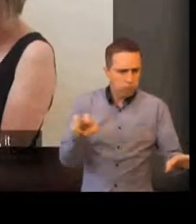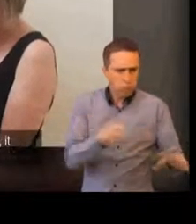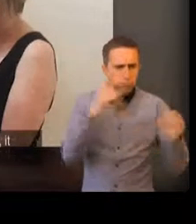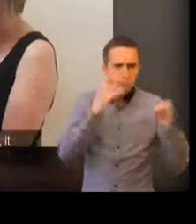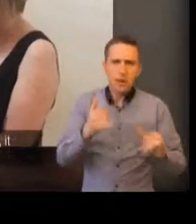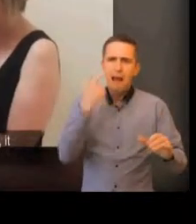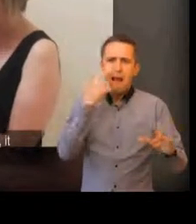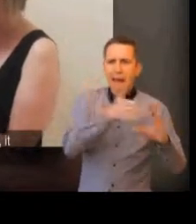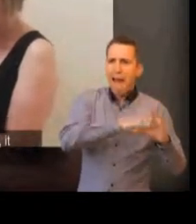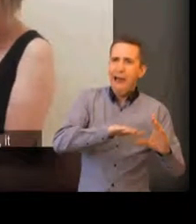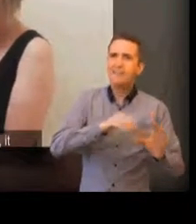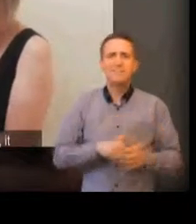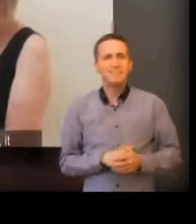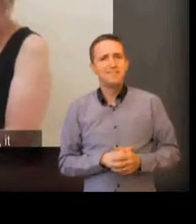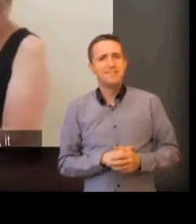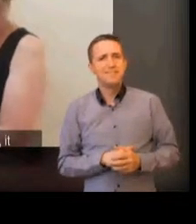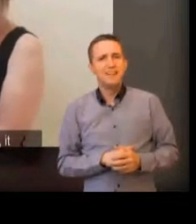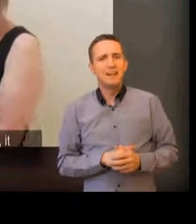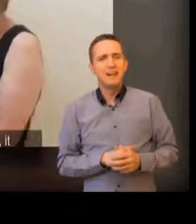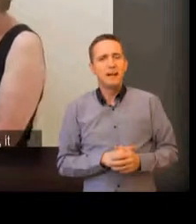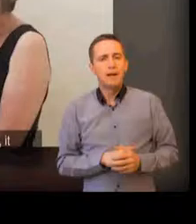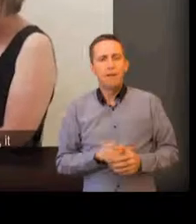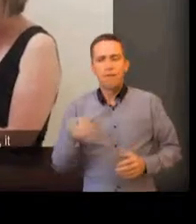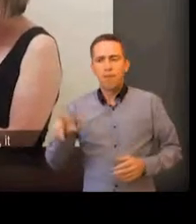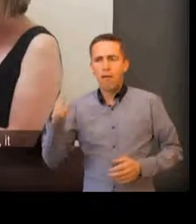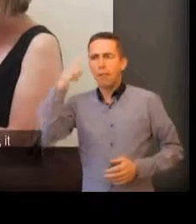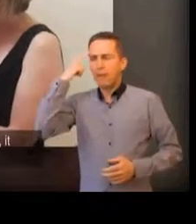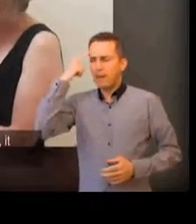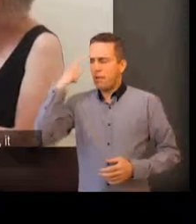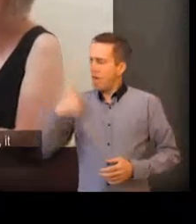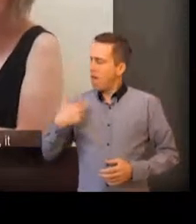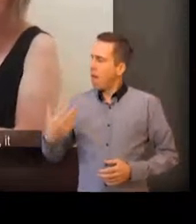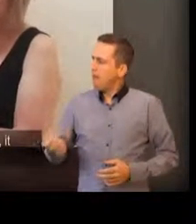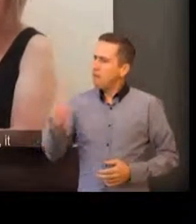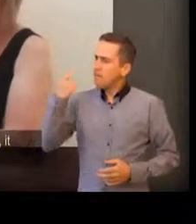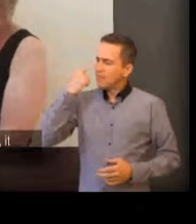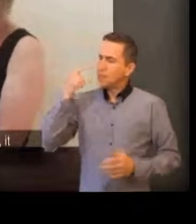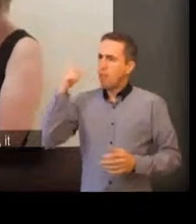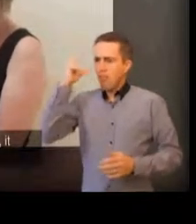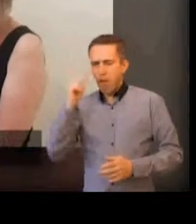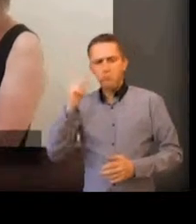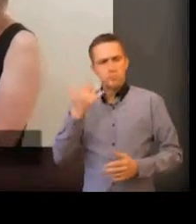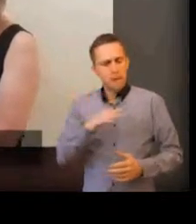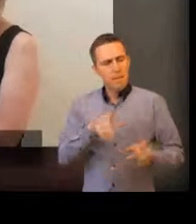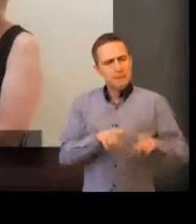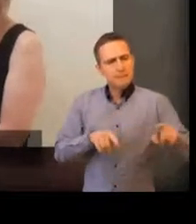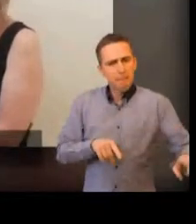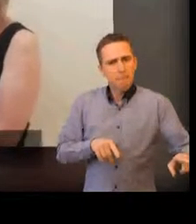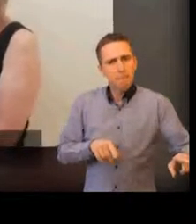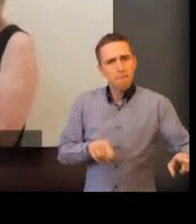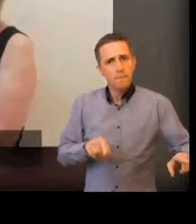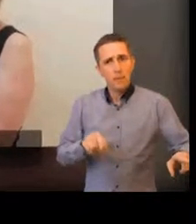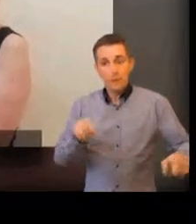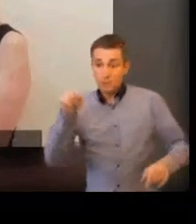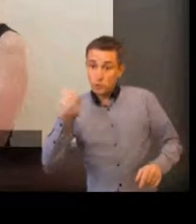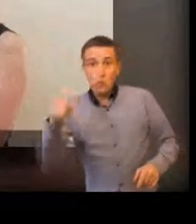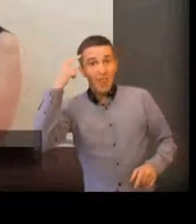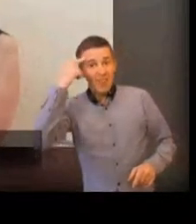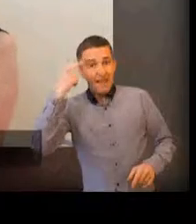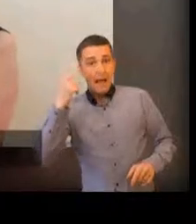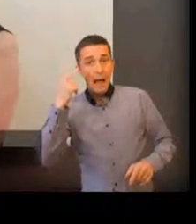beginning to think what the impact will be for her growing up. We kind of got an idea in the hospital, didn't we, that something wasn't quite